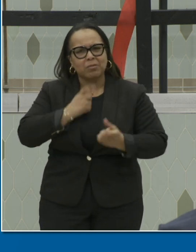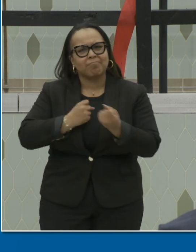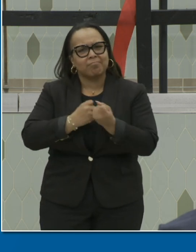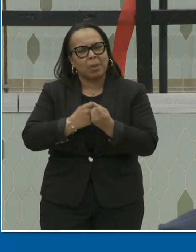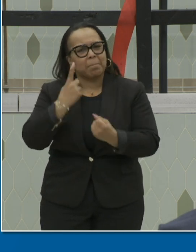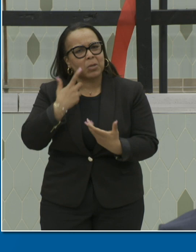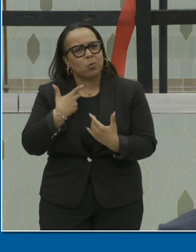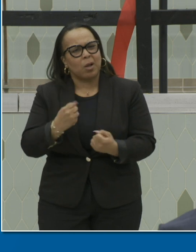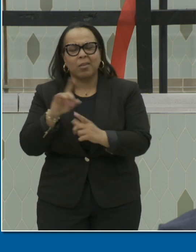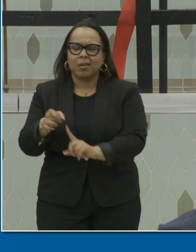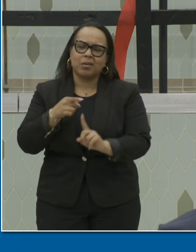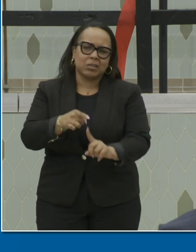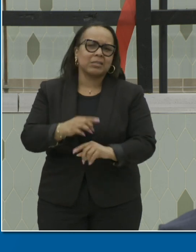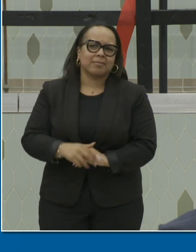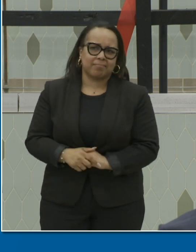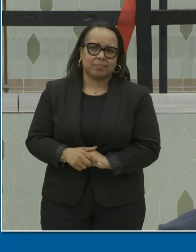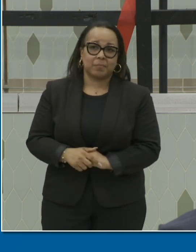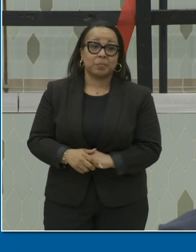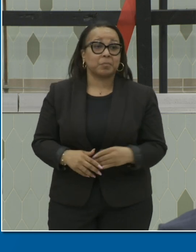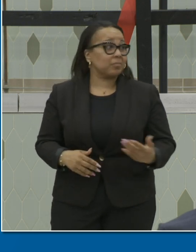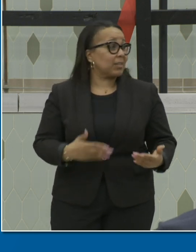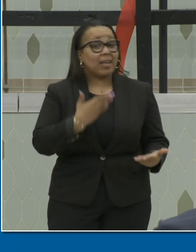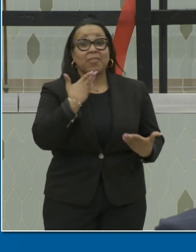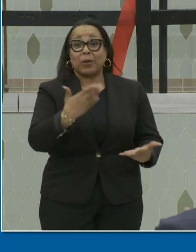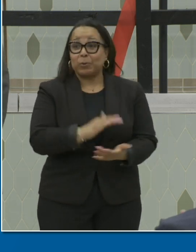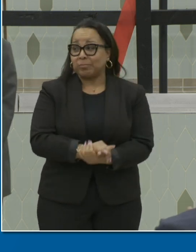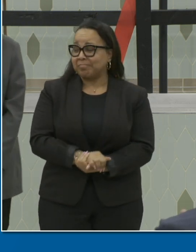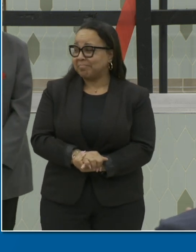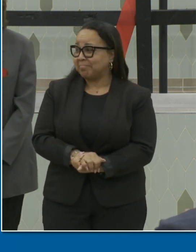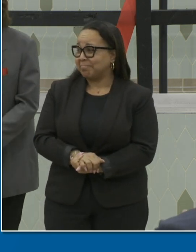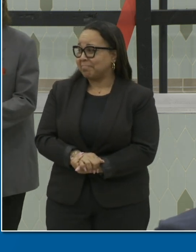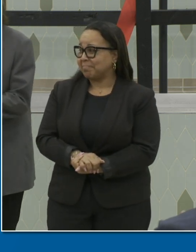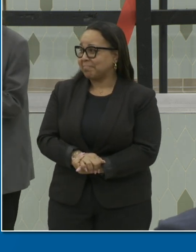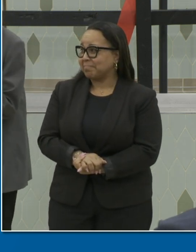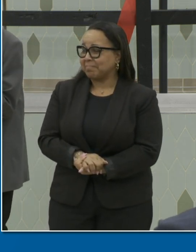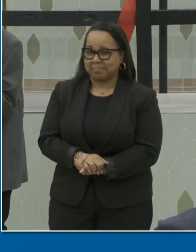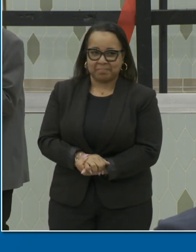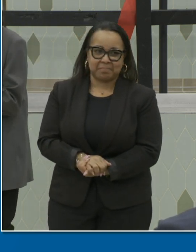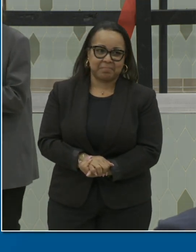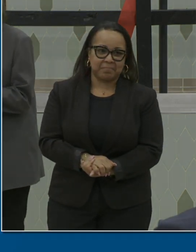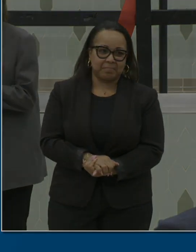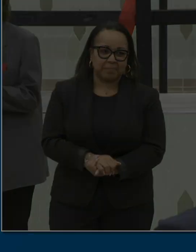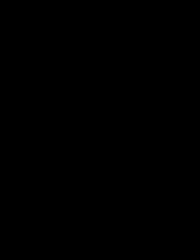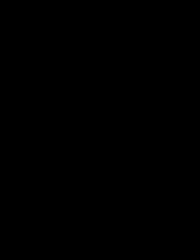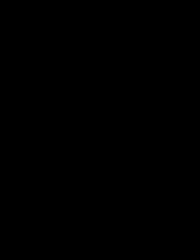with mental health, and that's what this is all about. All right, thank you all so much. Appreciate it.